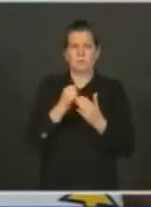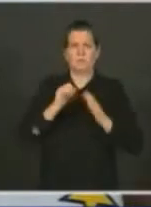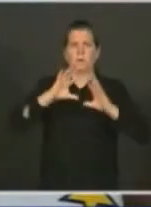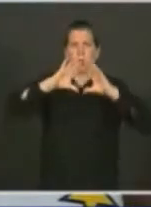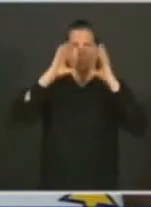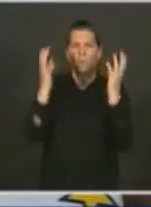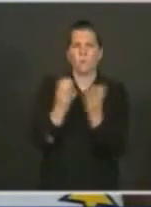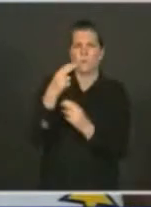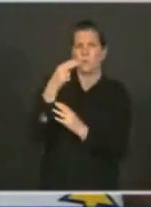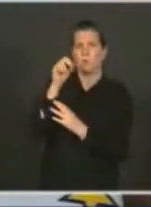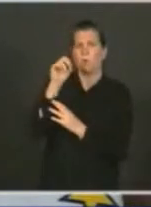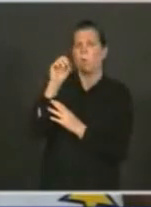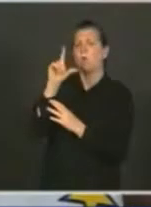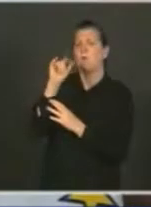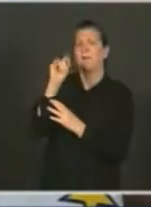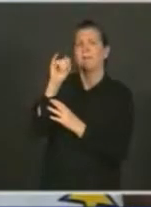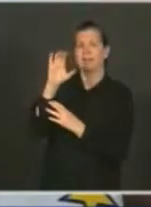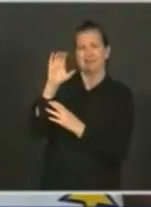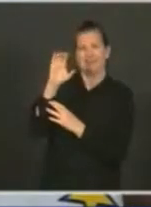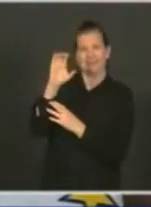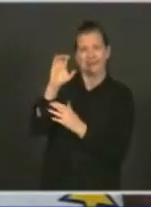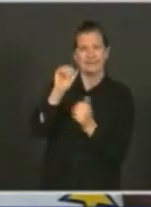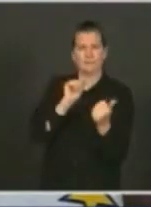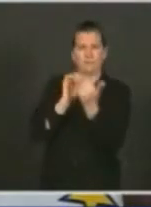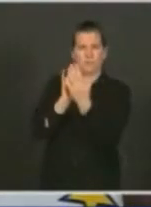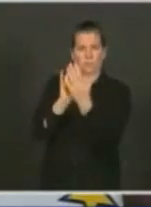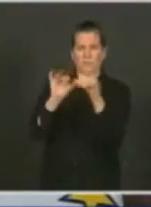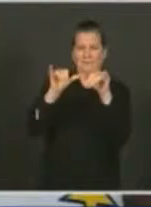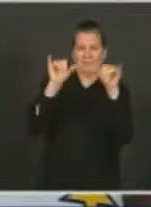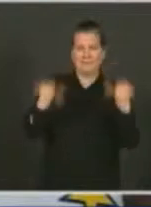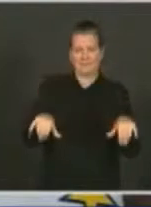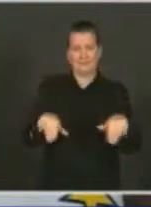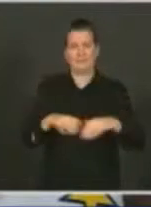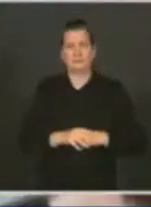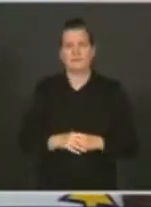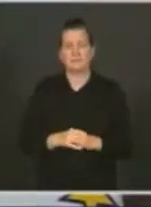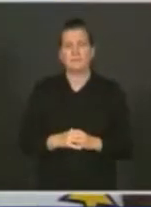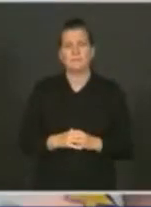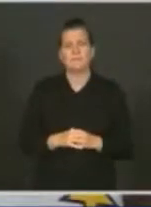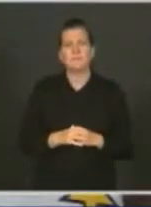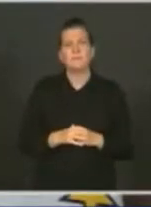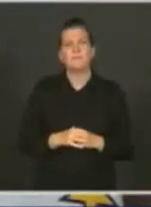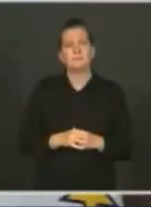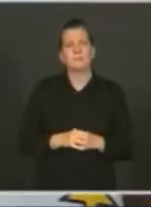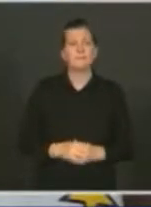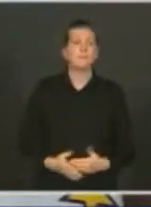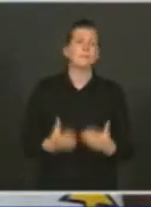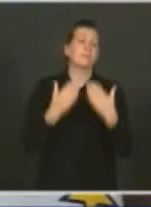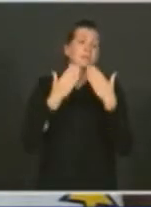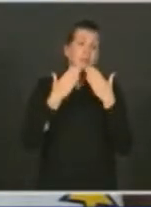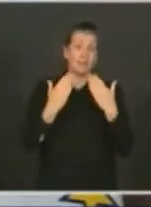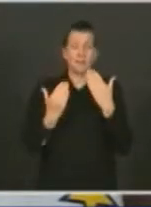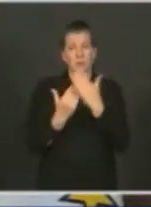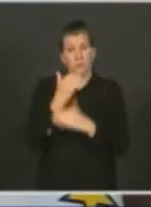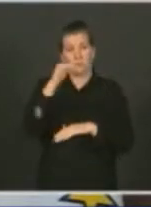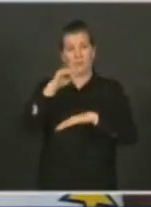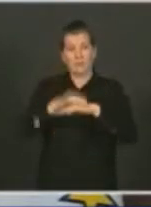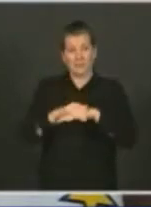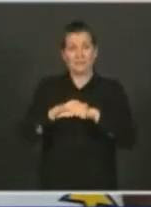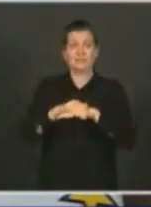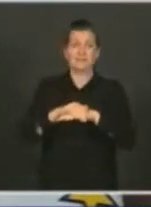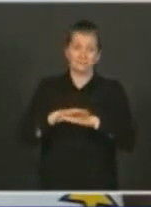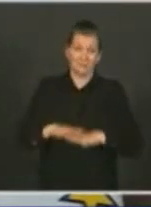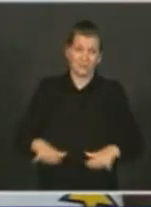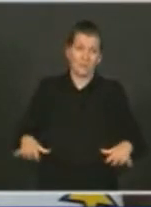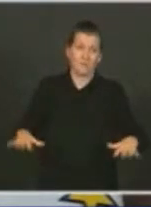at Lifespan and Care New England working seamlessly together. You see that demonstrated on this stage. This is a whole of Rhode